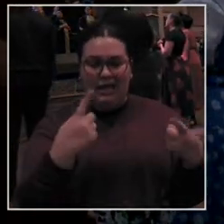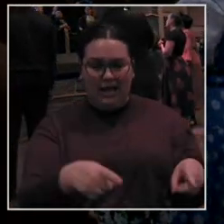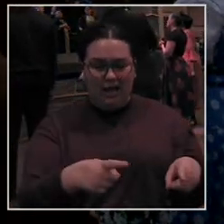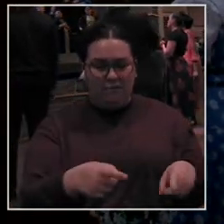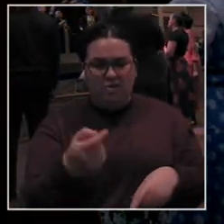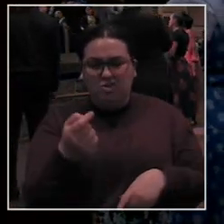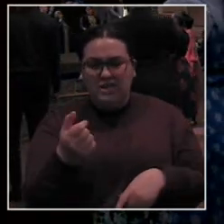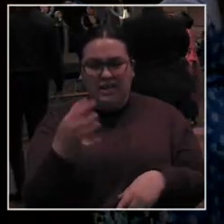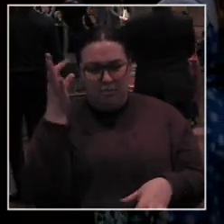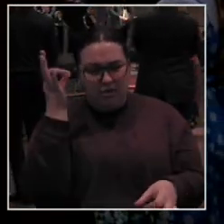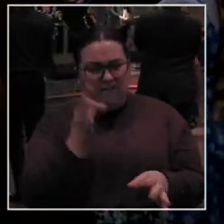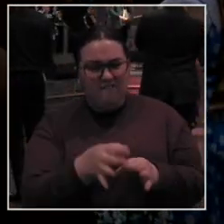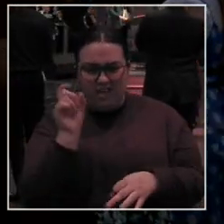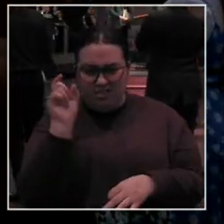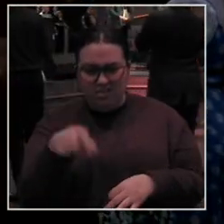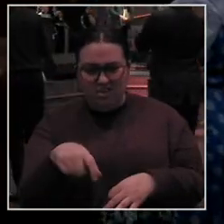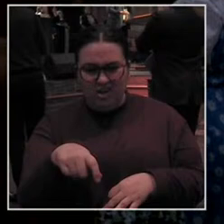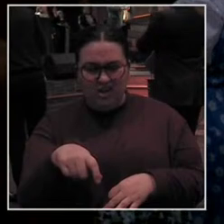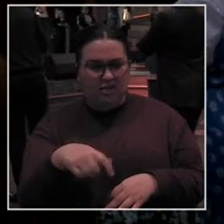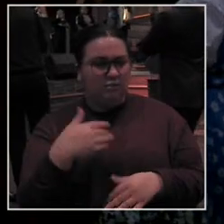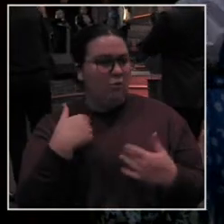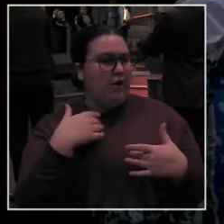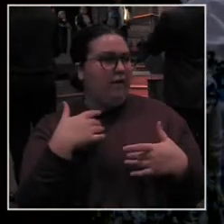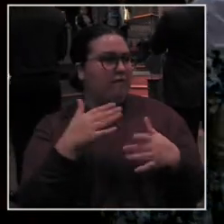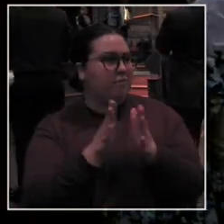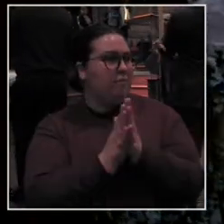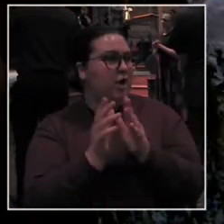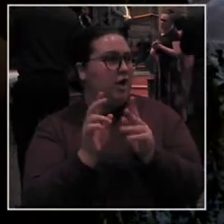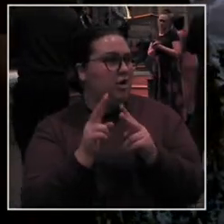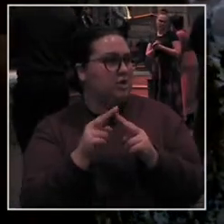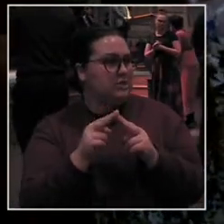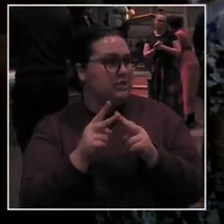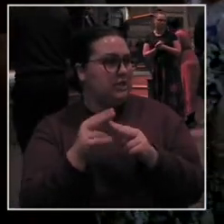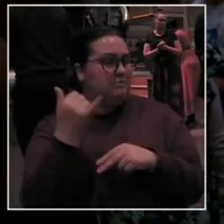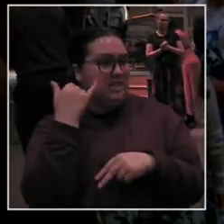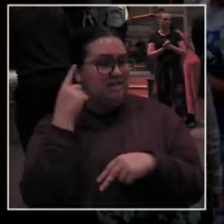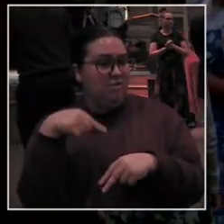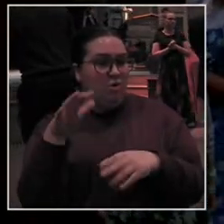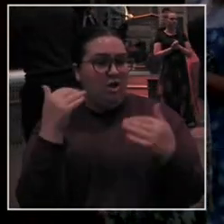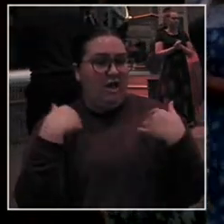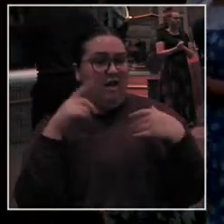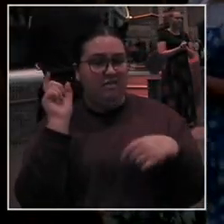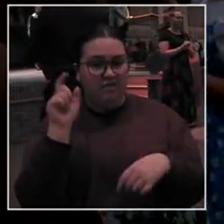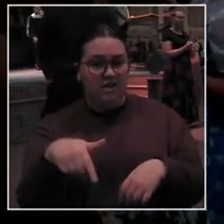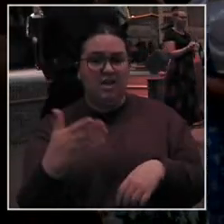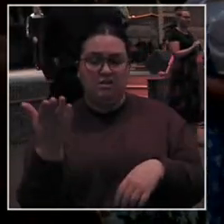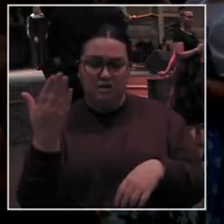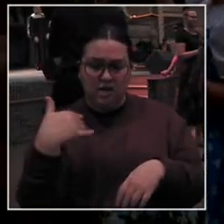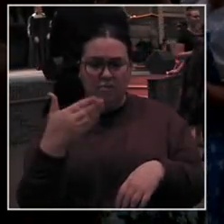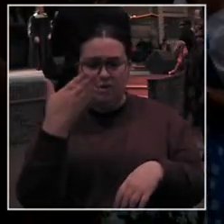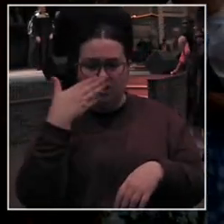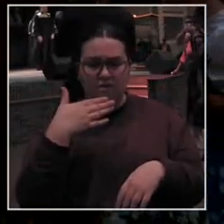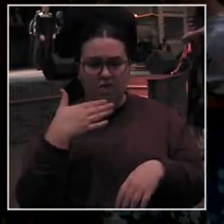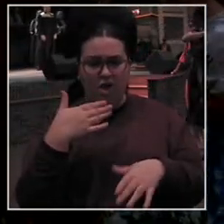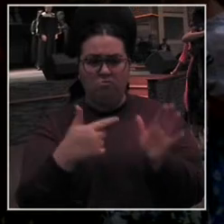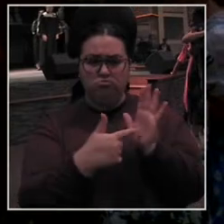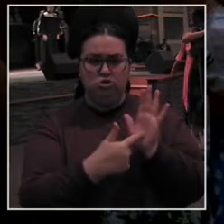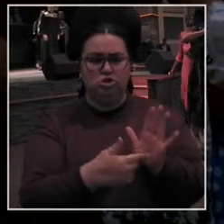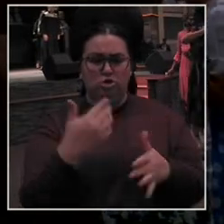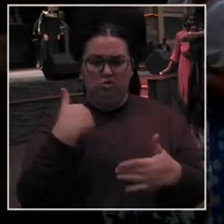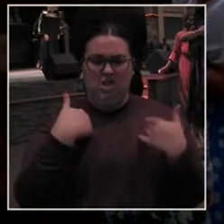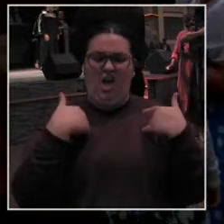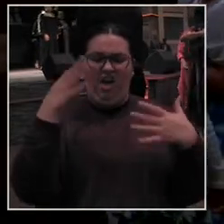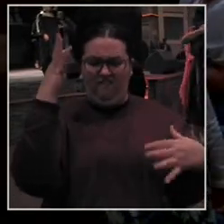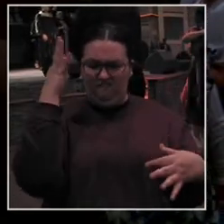is going to come. They're going to make their way to the front. If you have any need, by stepping to come to the front is a show of faith that, God, I'm